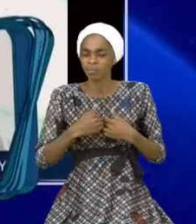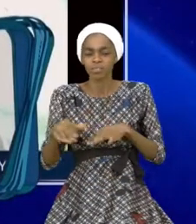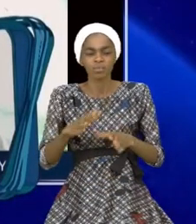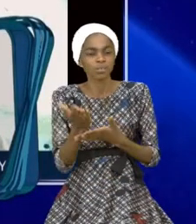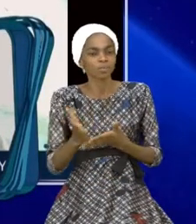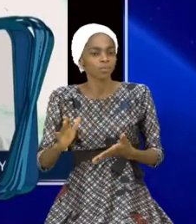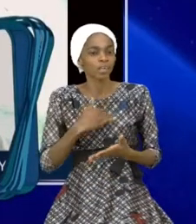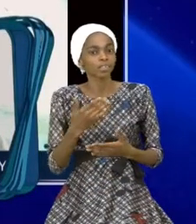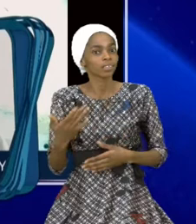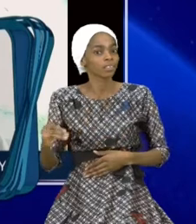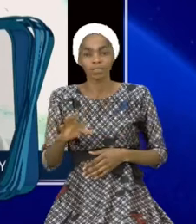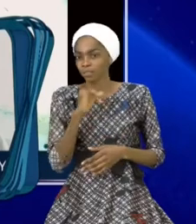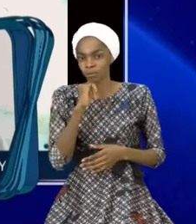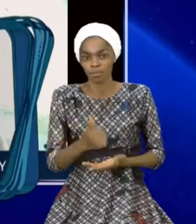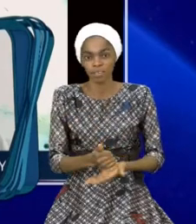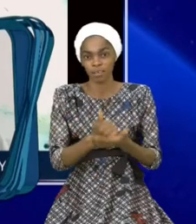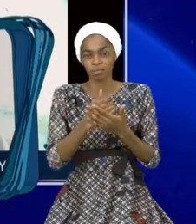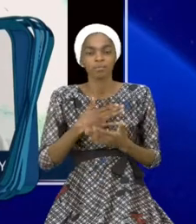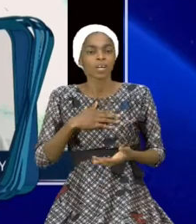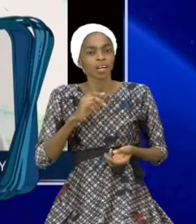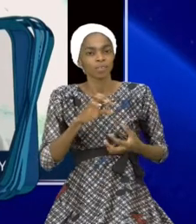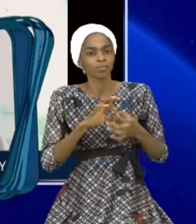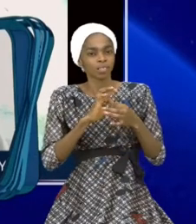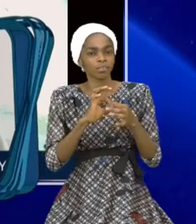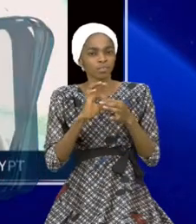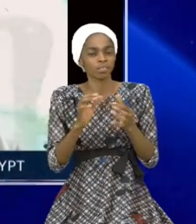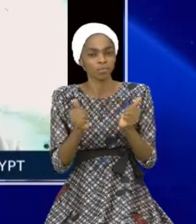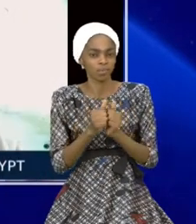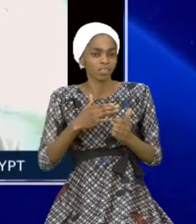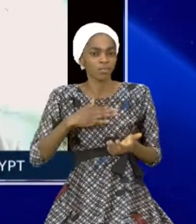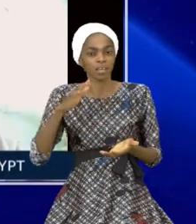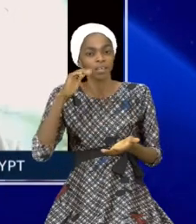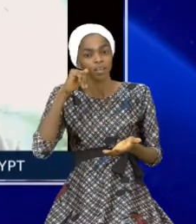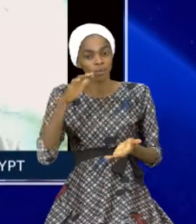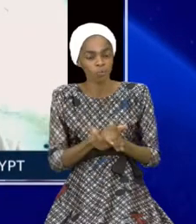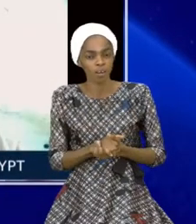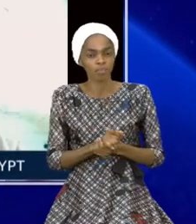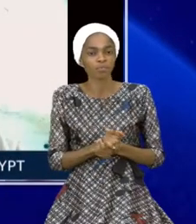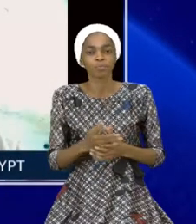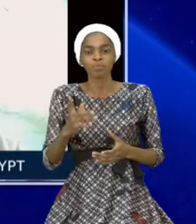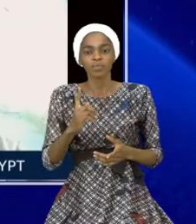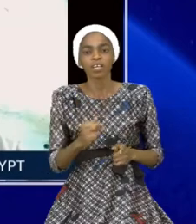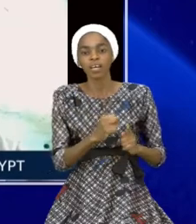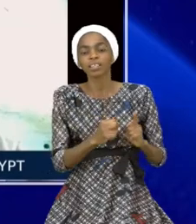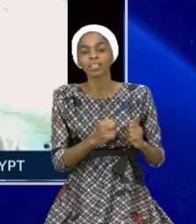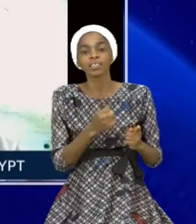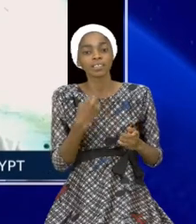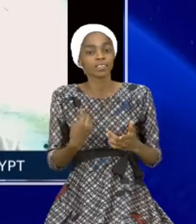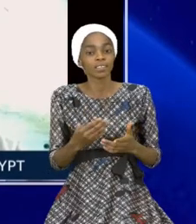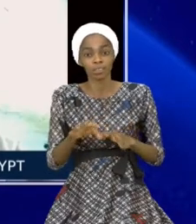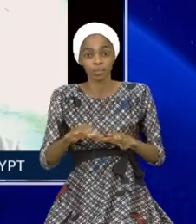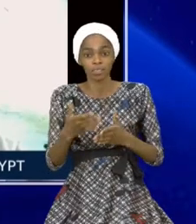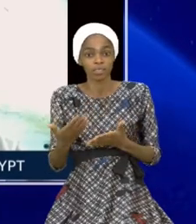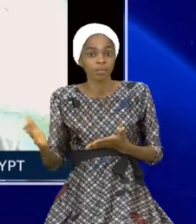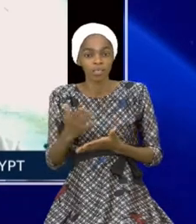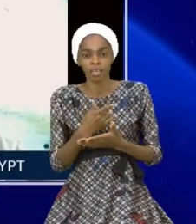thing did not help my relationship with my wife. I've been doing something and the thing did not